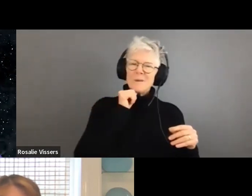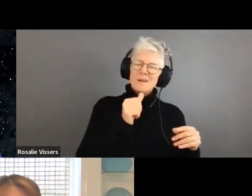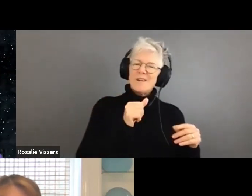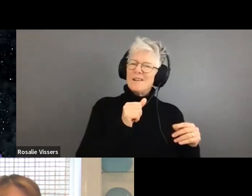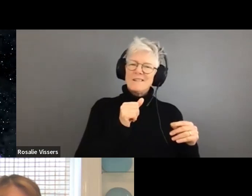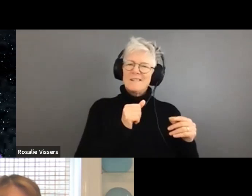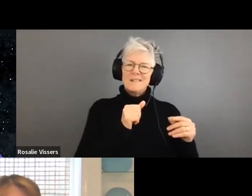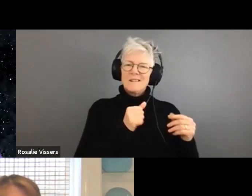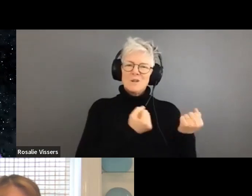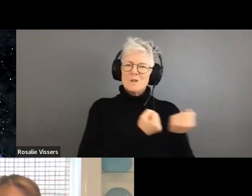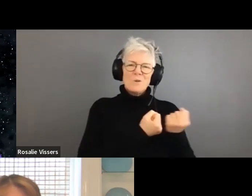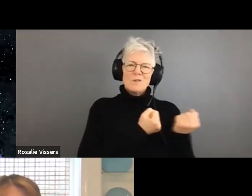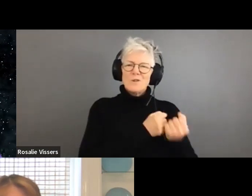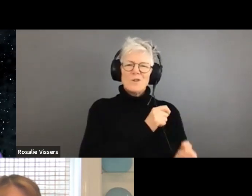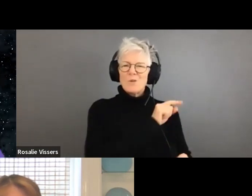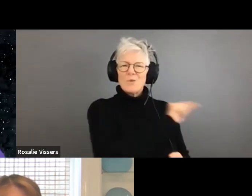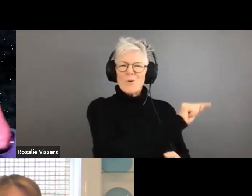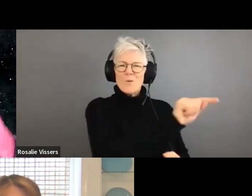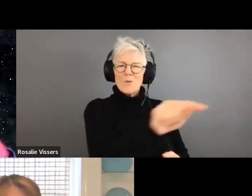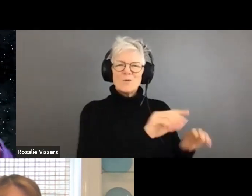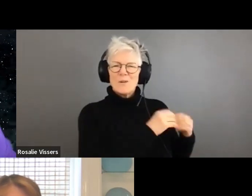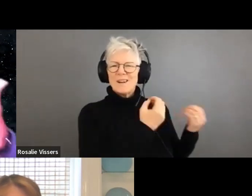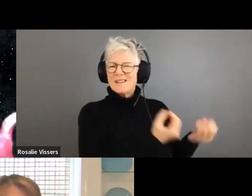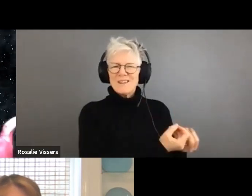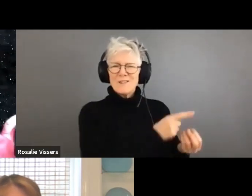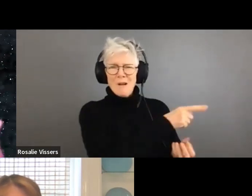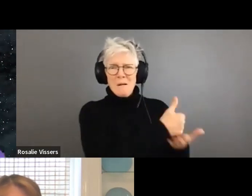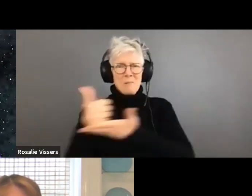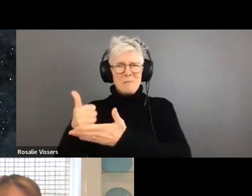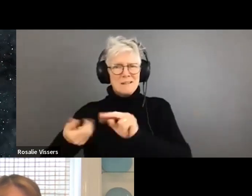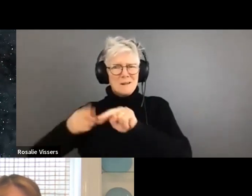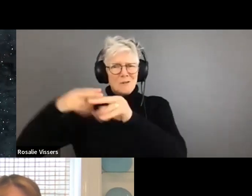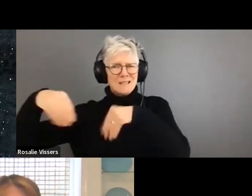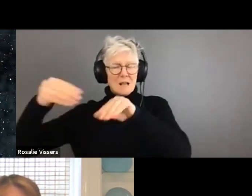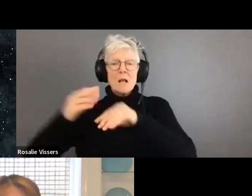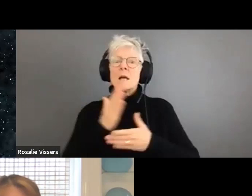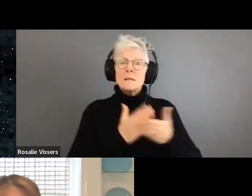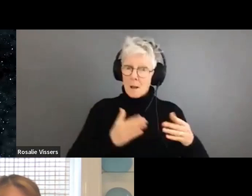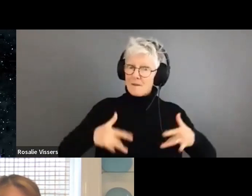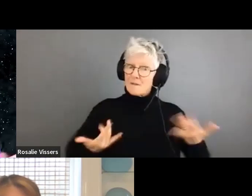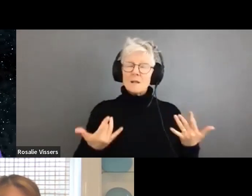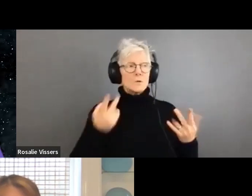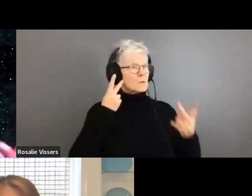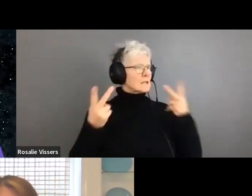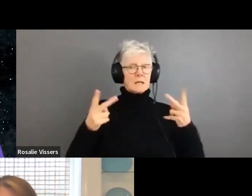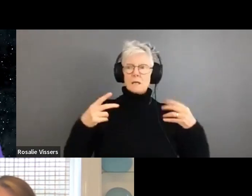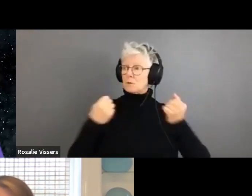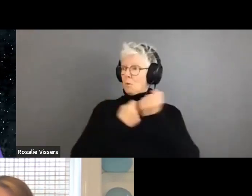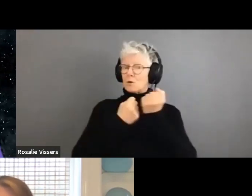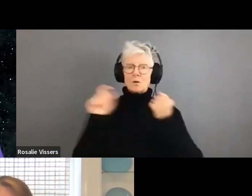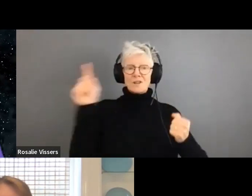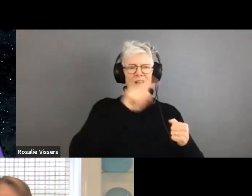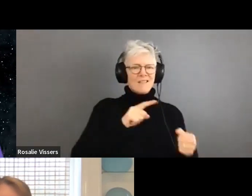sponsorship with a lot of organizations. Because you can think, when you go to certain events, you see certain sponsors, you can tell they're not doing it